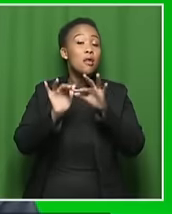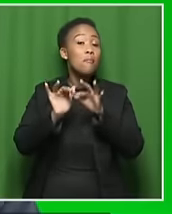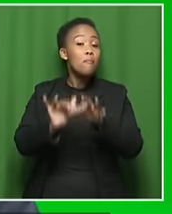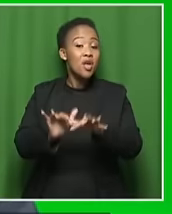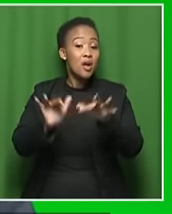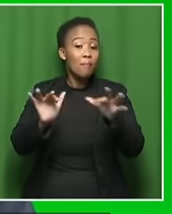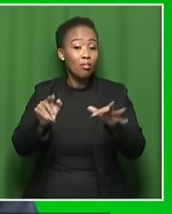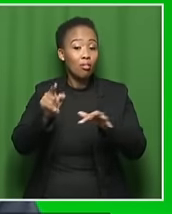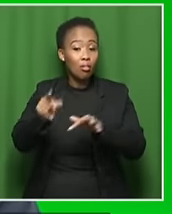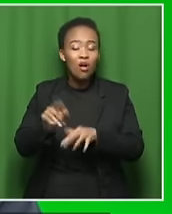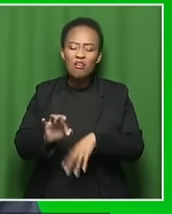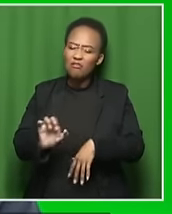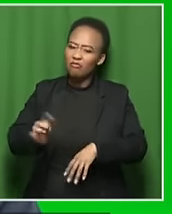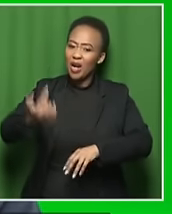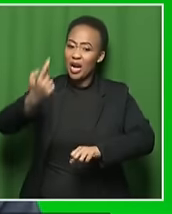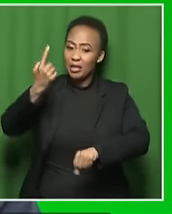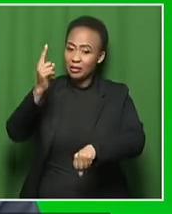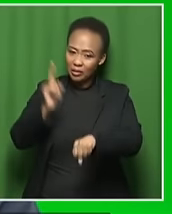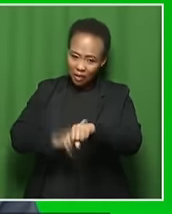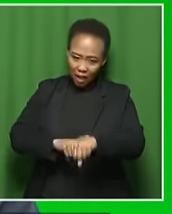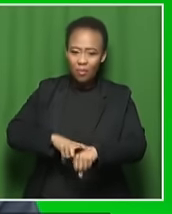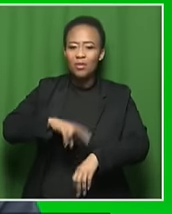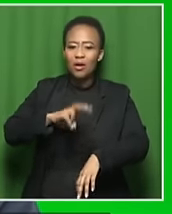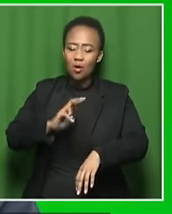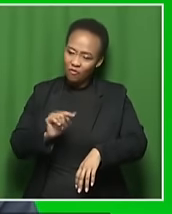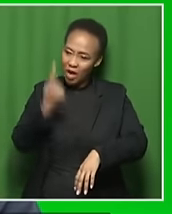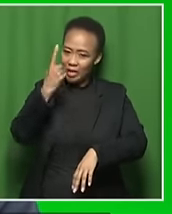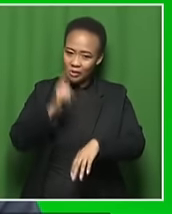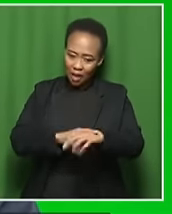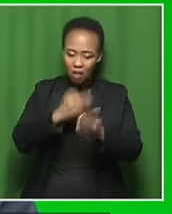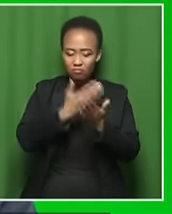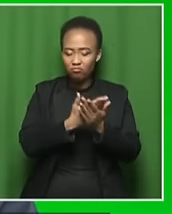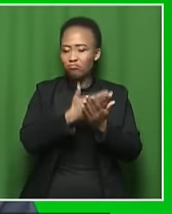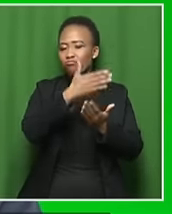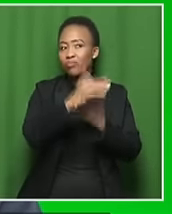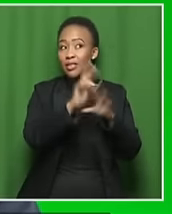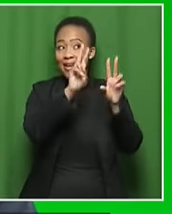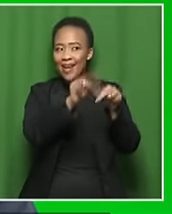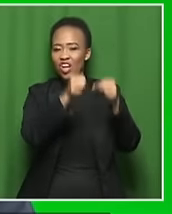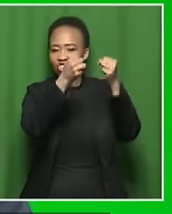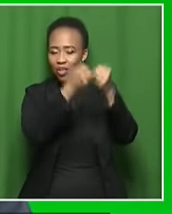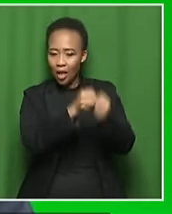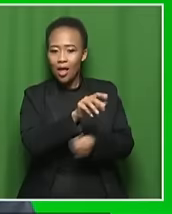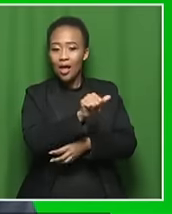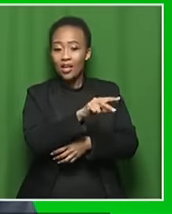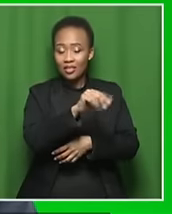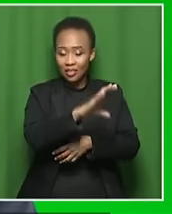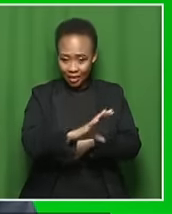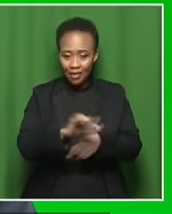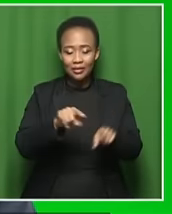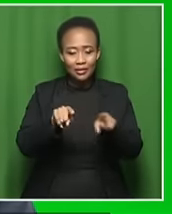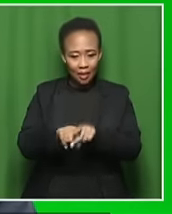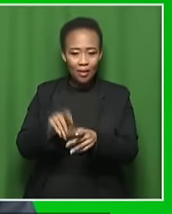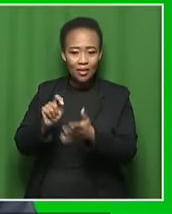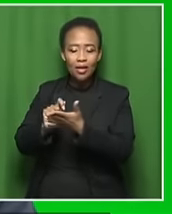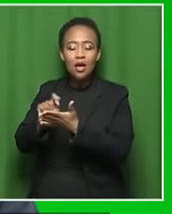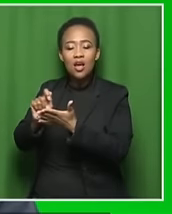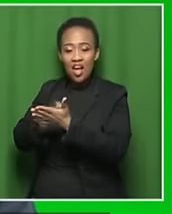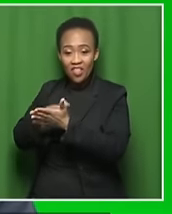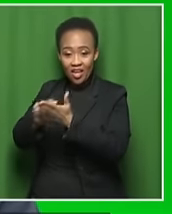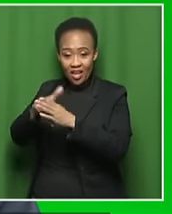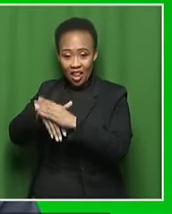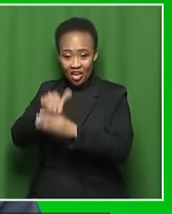for the very first time the majority of the ANC nationally and in a number of provinces in this election. From our point of view, it is a